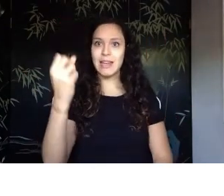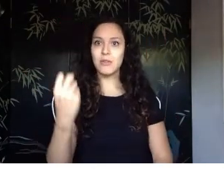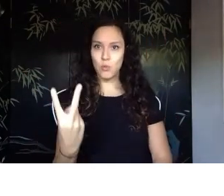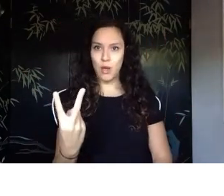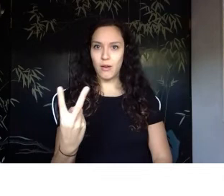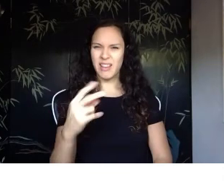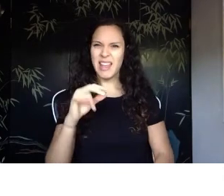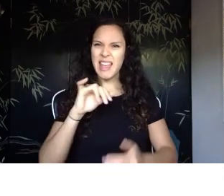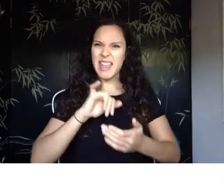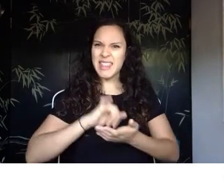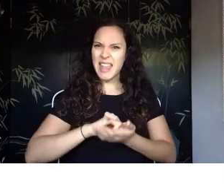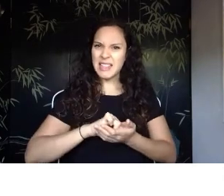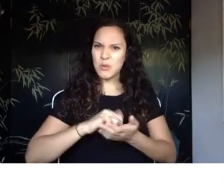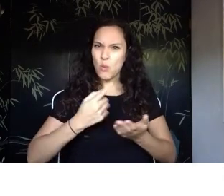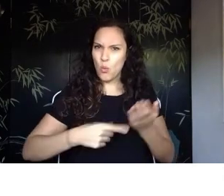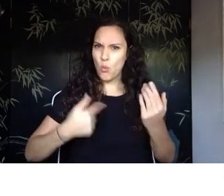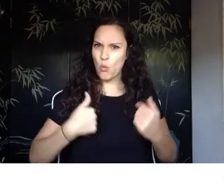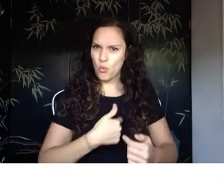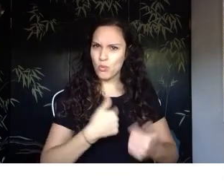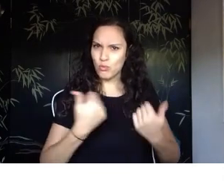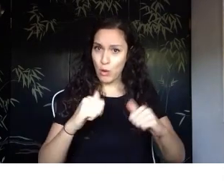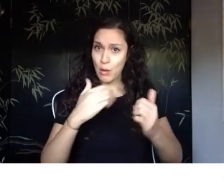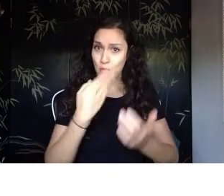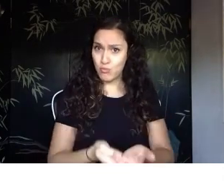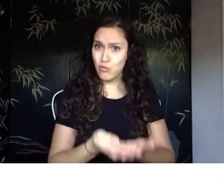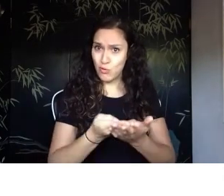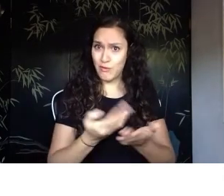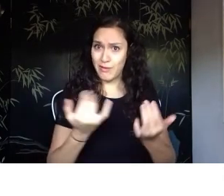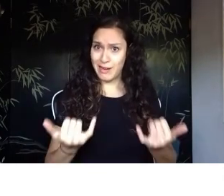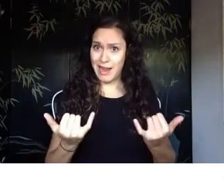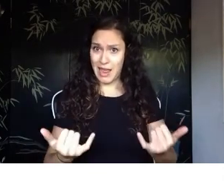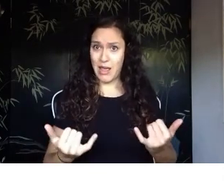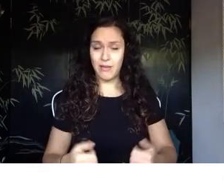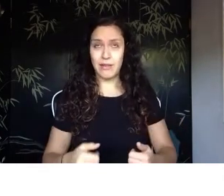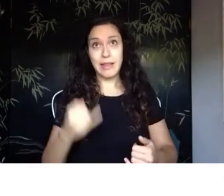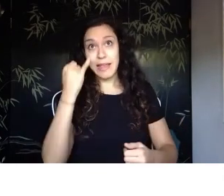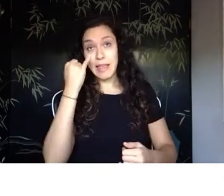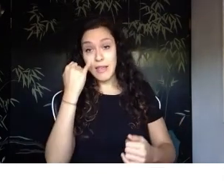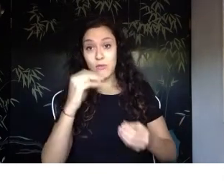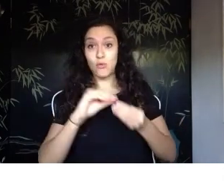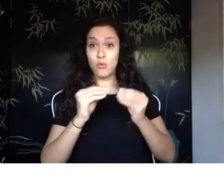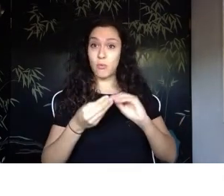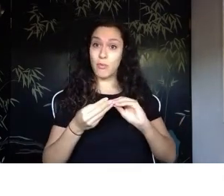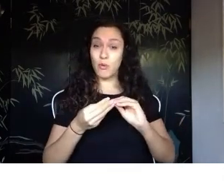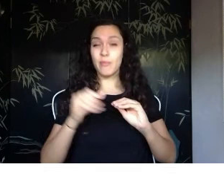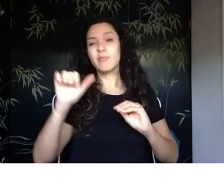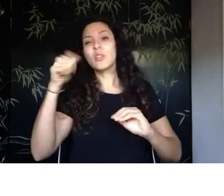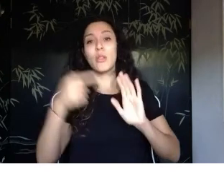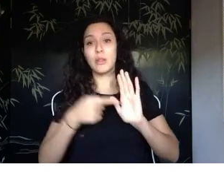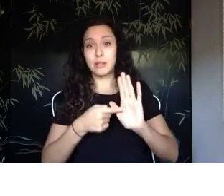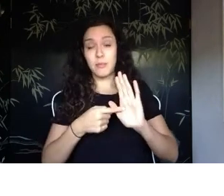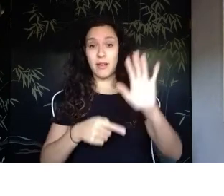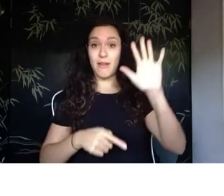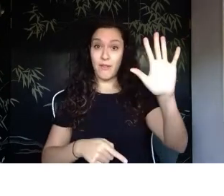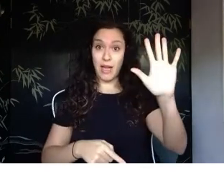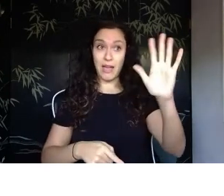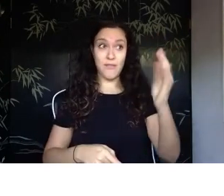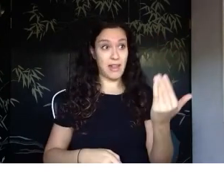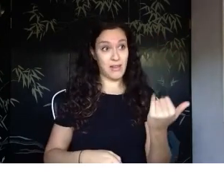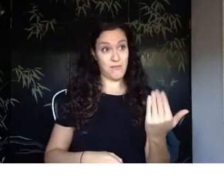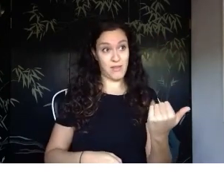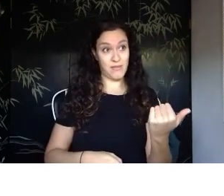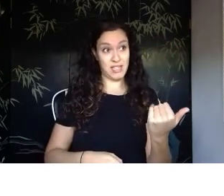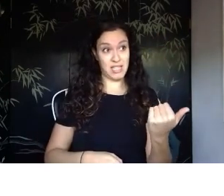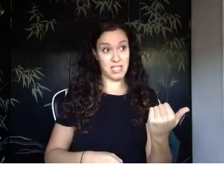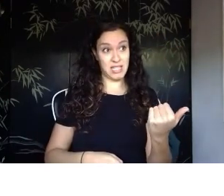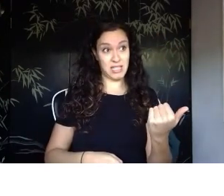as 6 out of 12. That's what we're proving right now. If I had a number where I said like 5